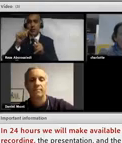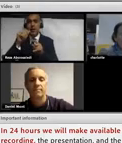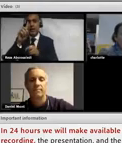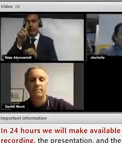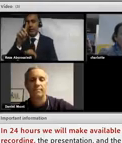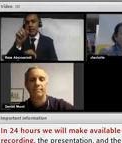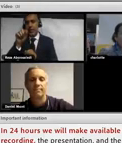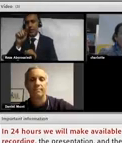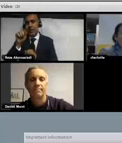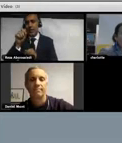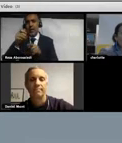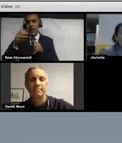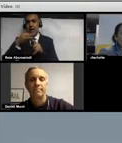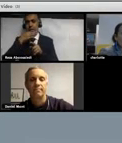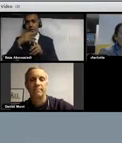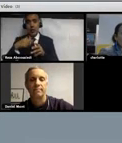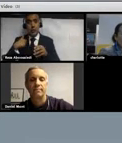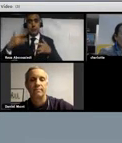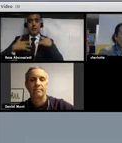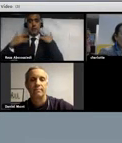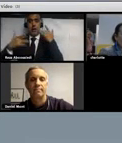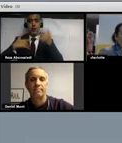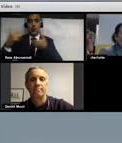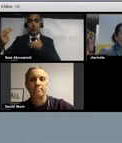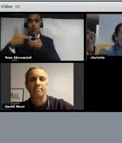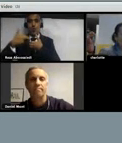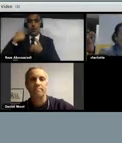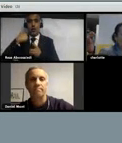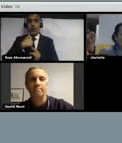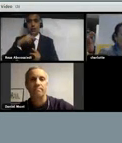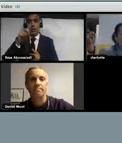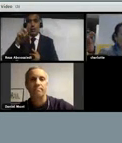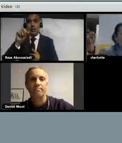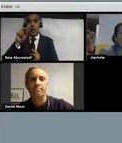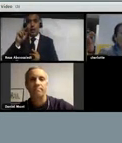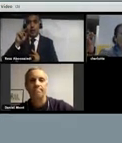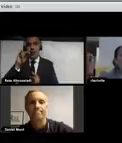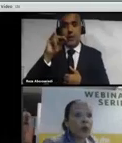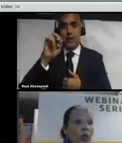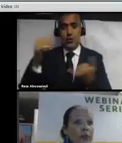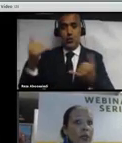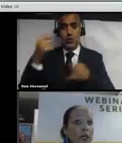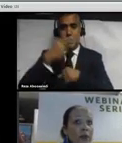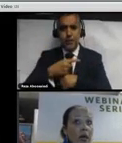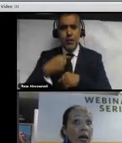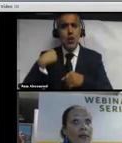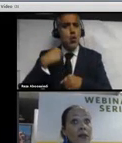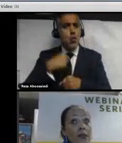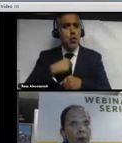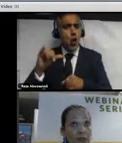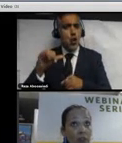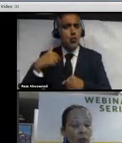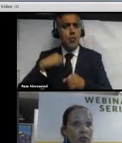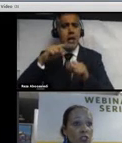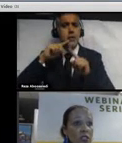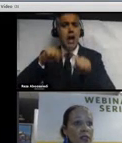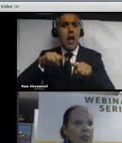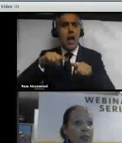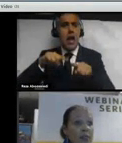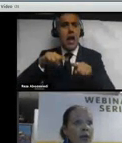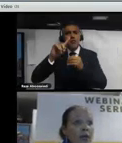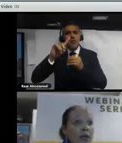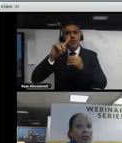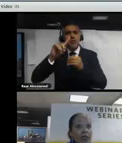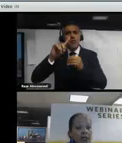measurement. So we're really excited to have Daniel on with us today. We will also be able to answer some of the